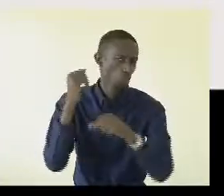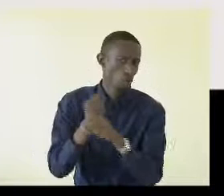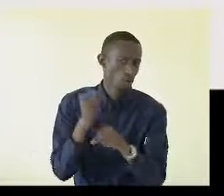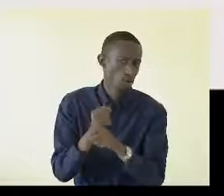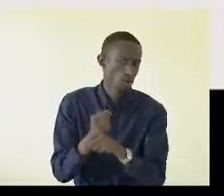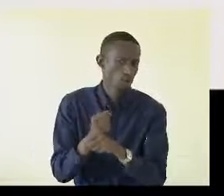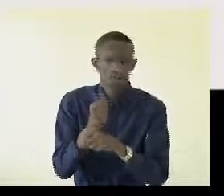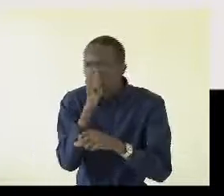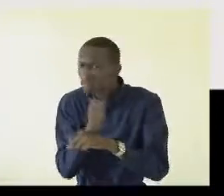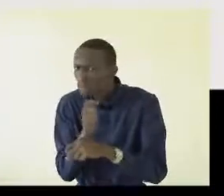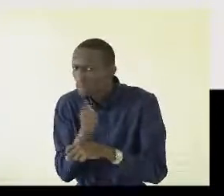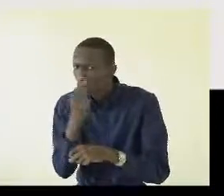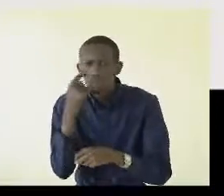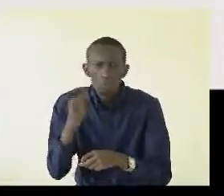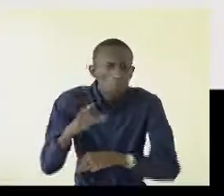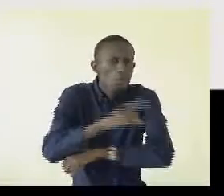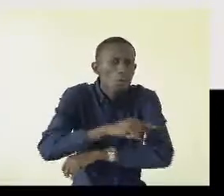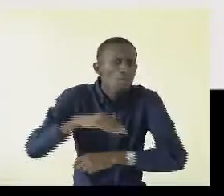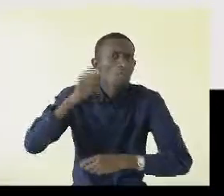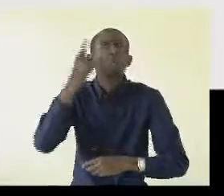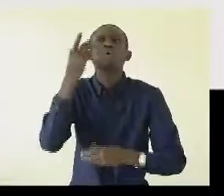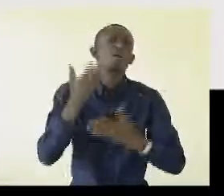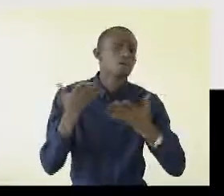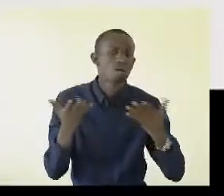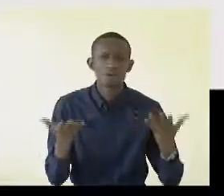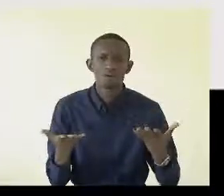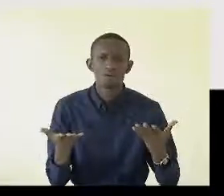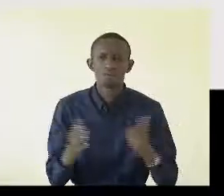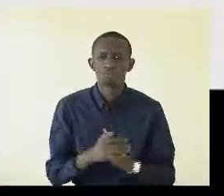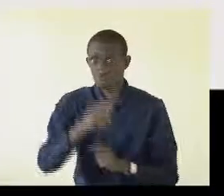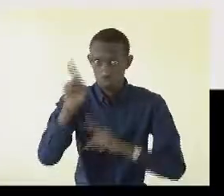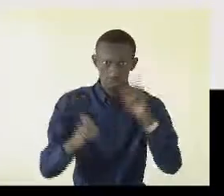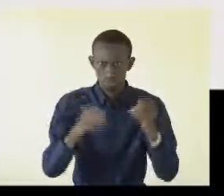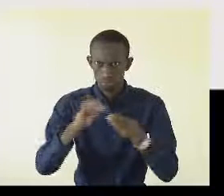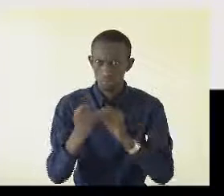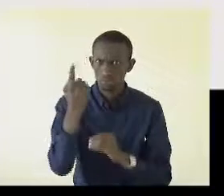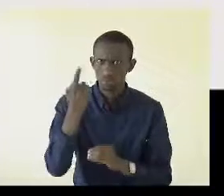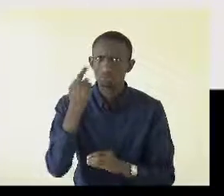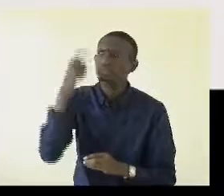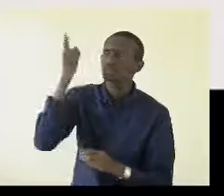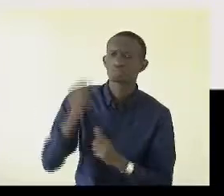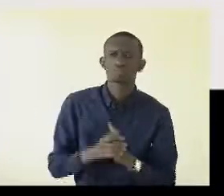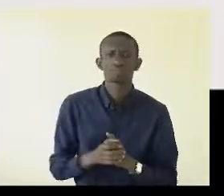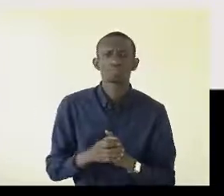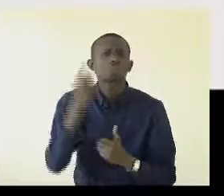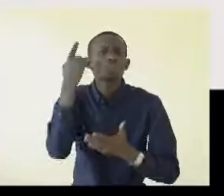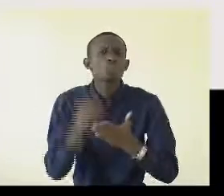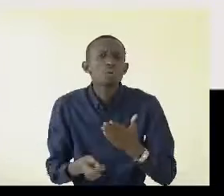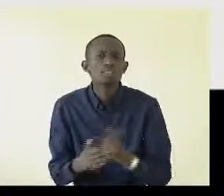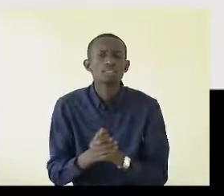level of understanding. Question number 1. What are the external organs of a flowering plant? Give any